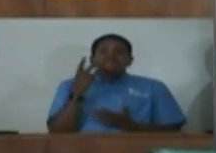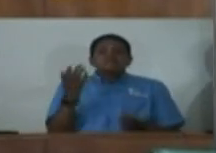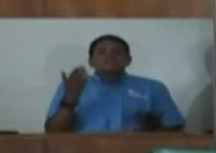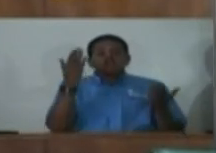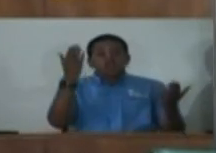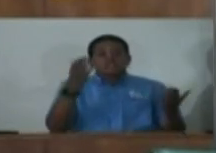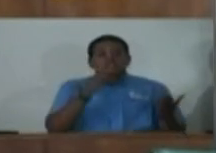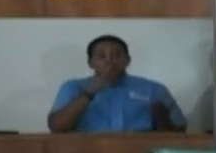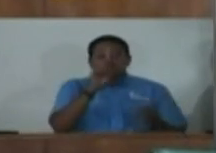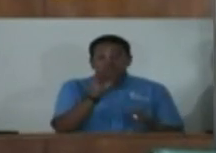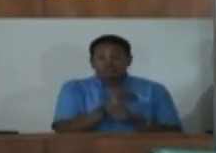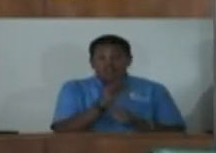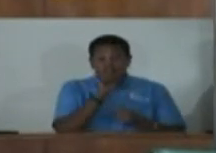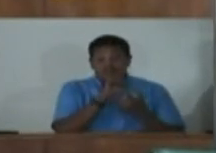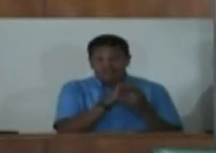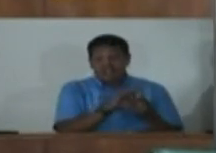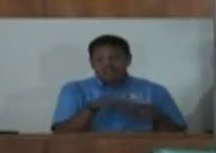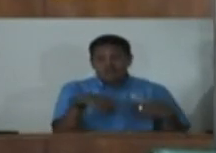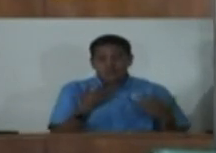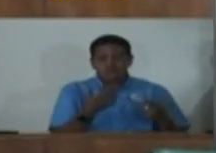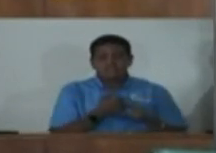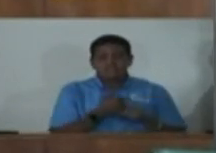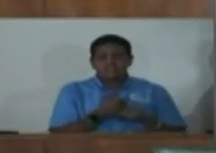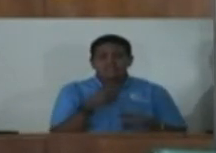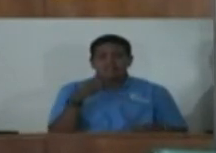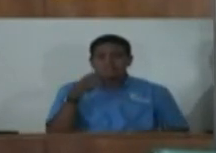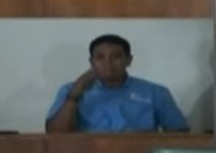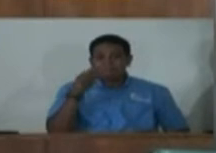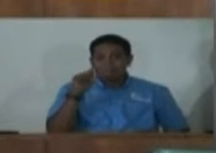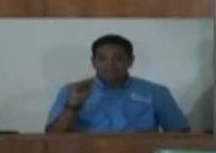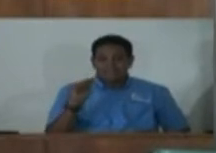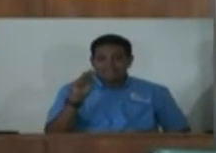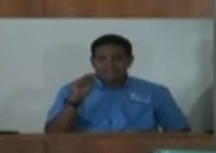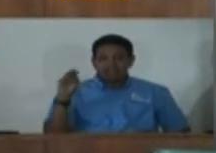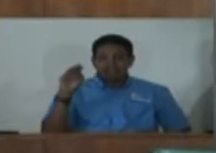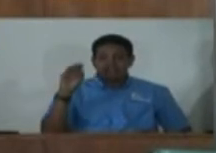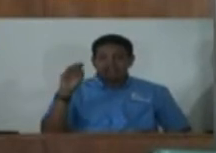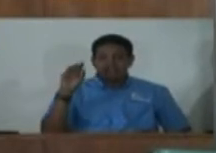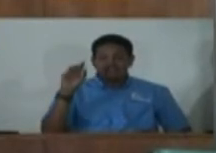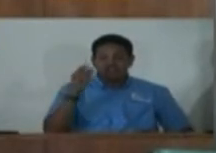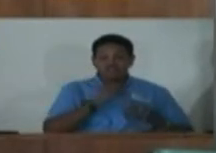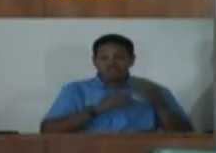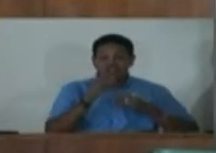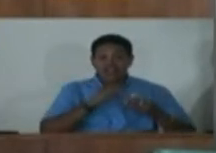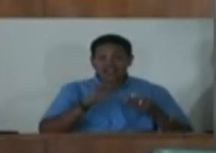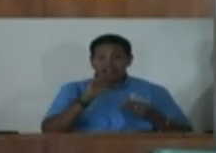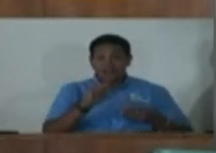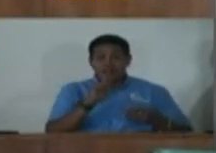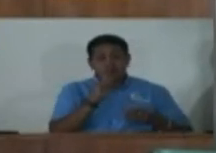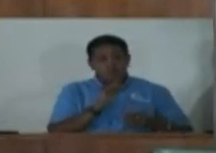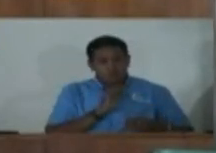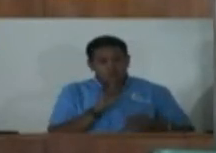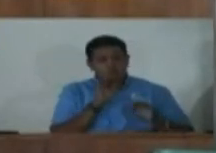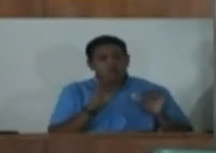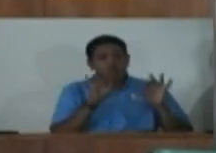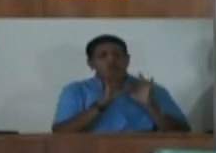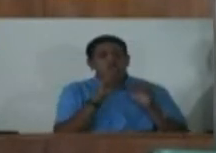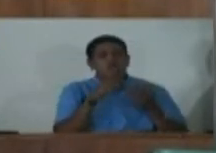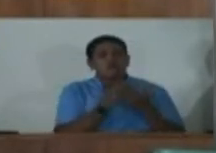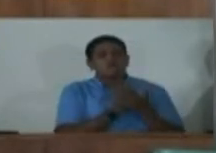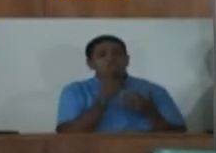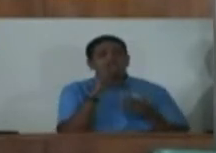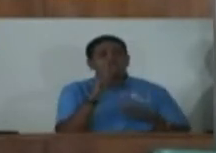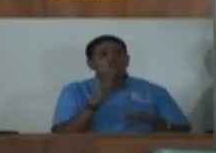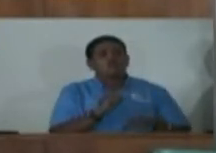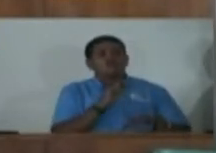if certainly in respect of patents and trademarks, that there's a significant opportunity for there to be a